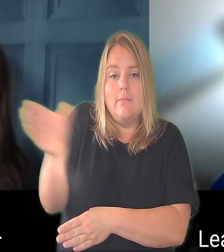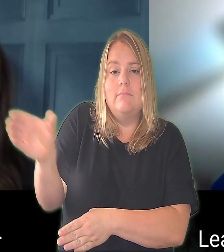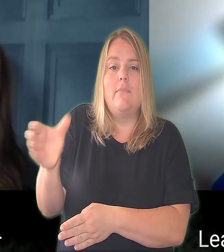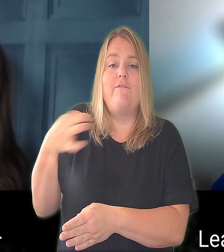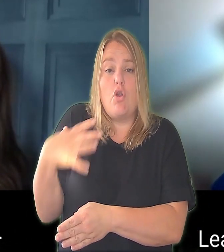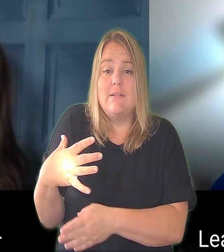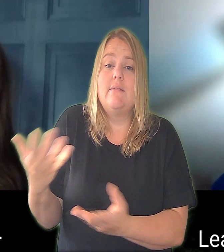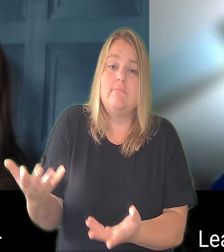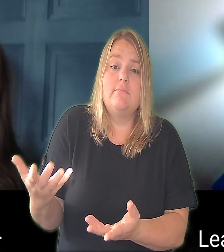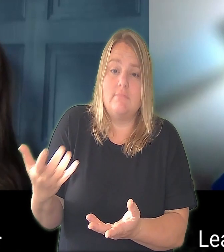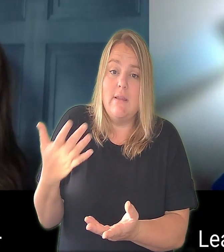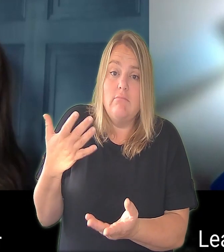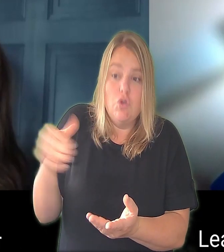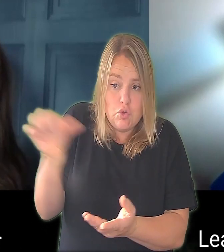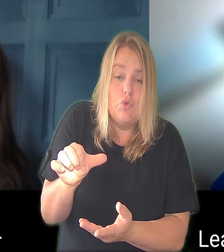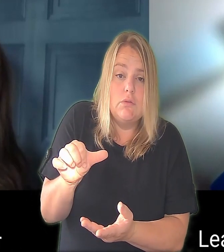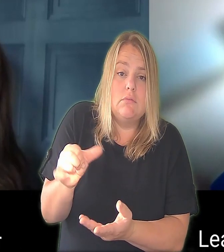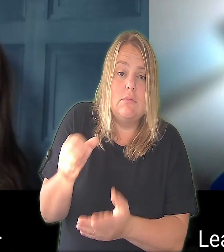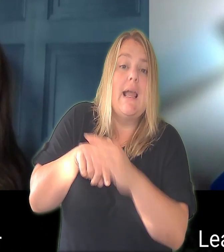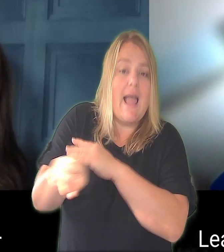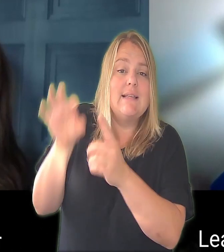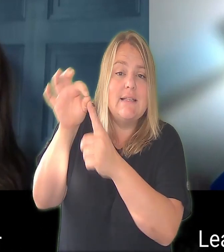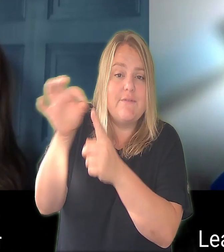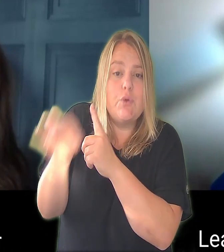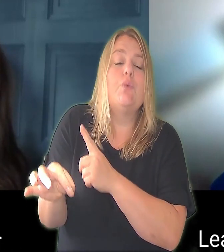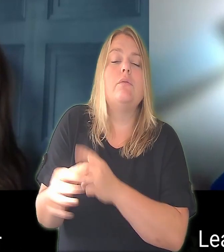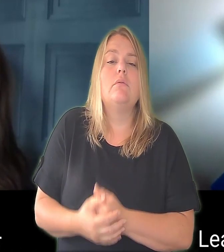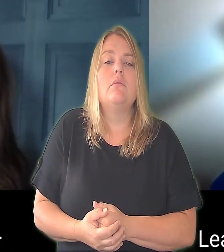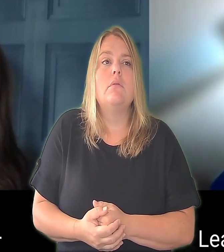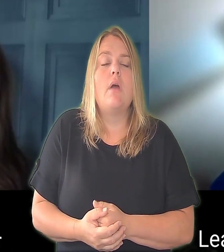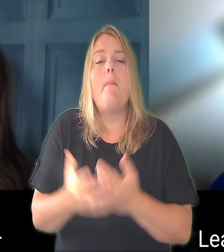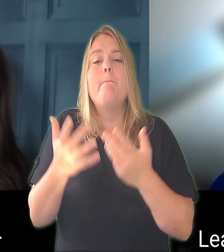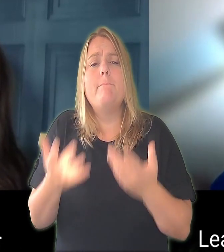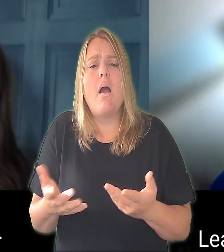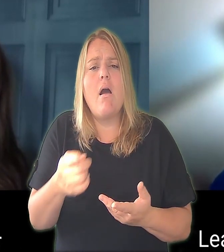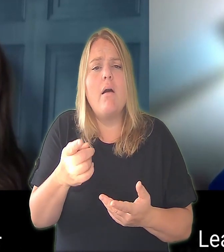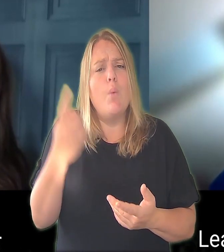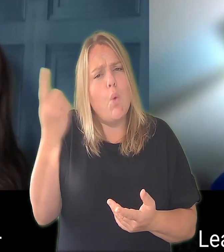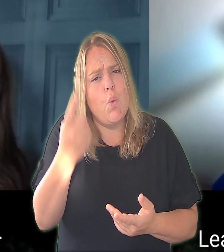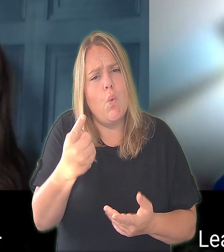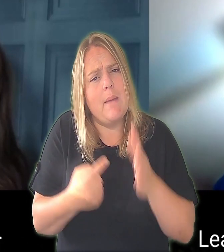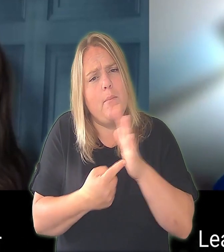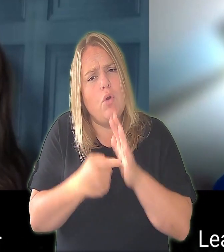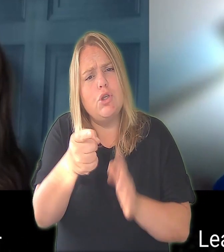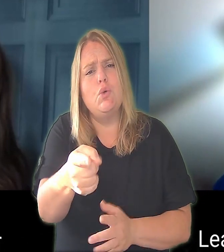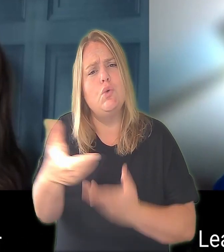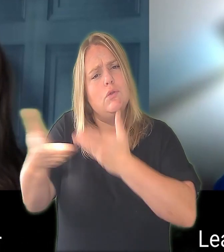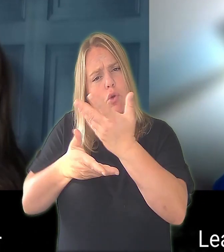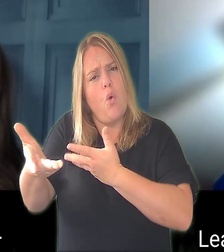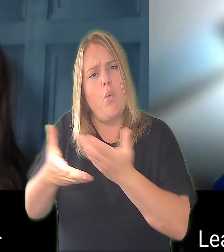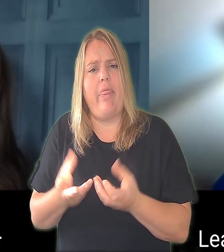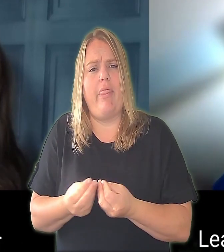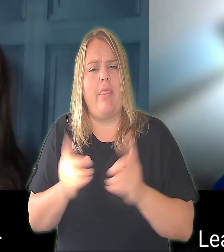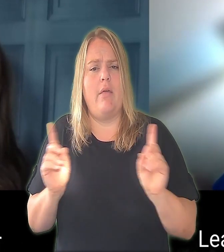in the church that do have employees and volunteers in significant roles, then they should be doing exit interviews and should be bearing those in mind when